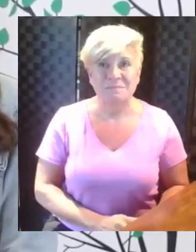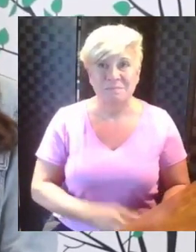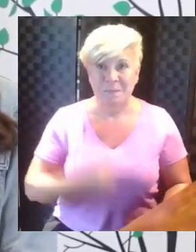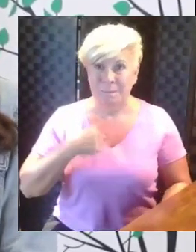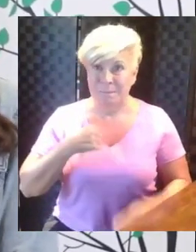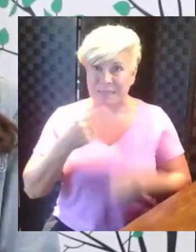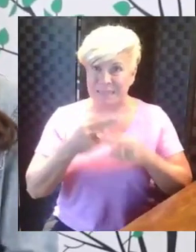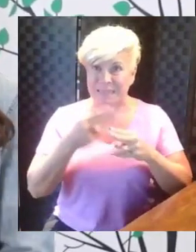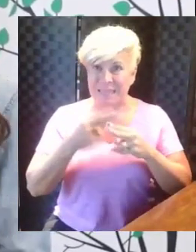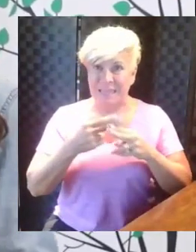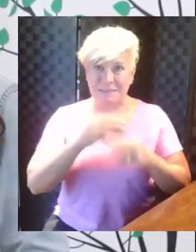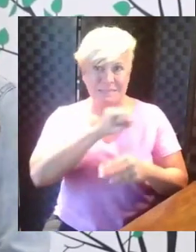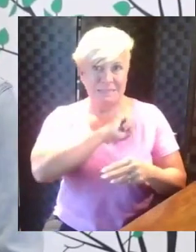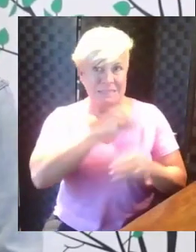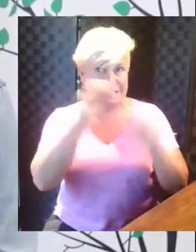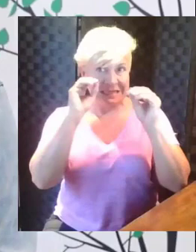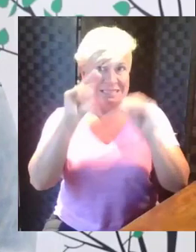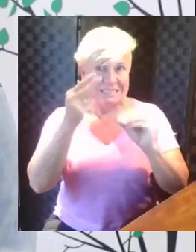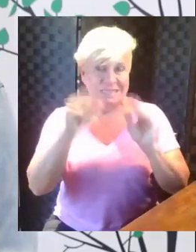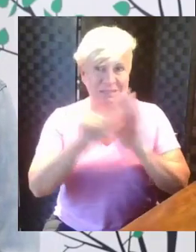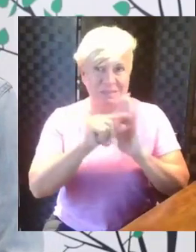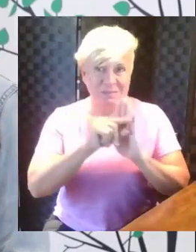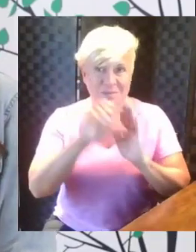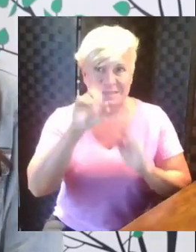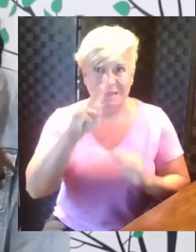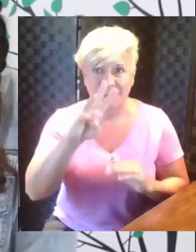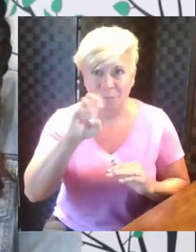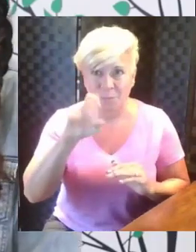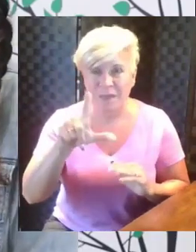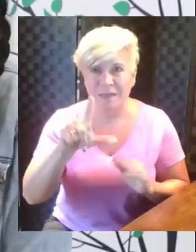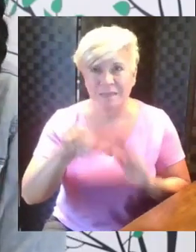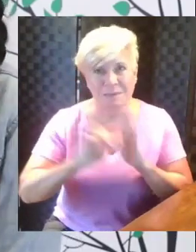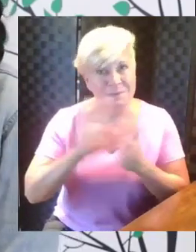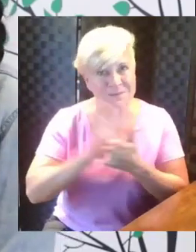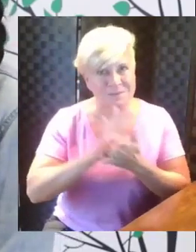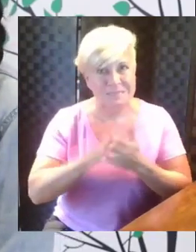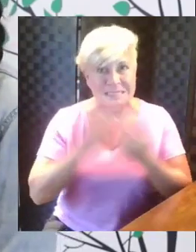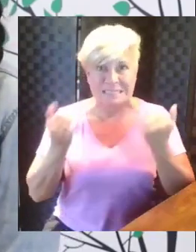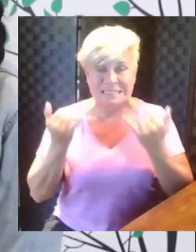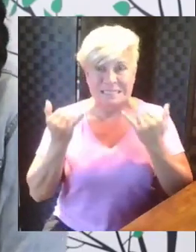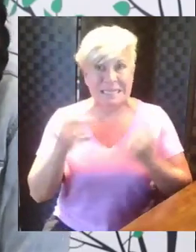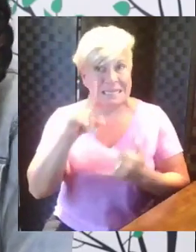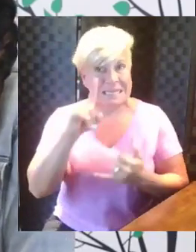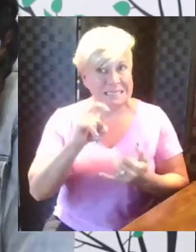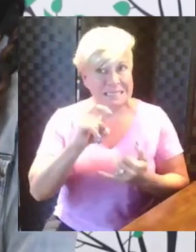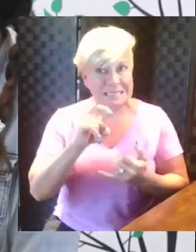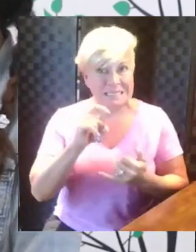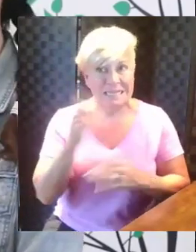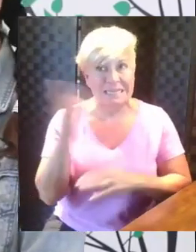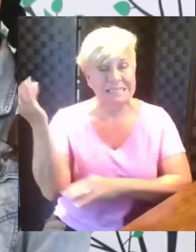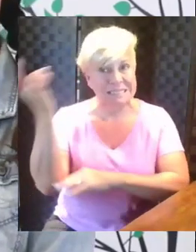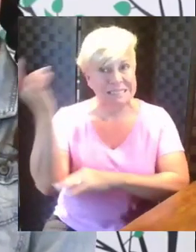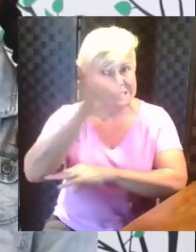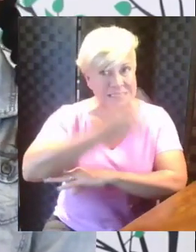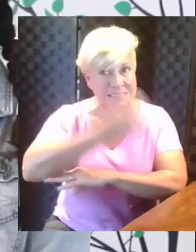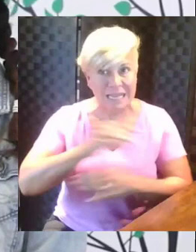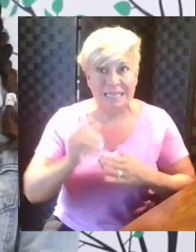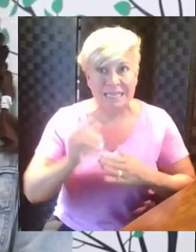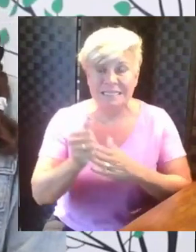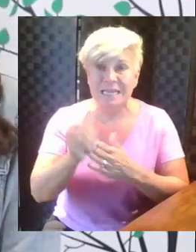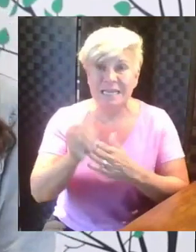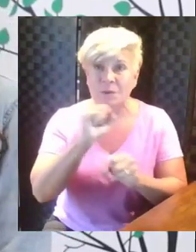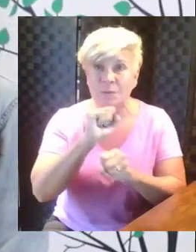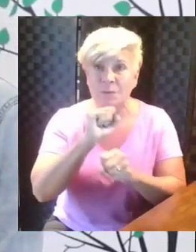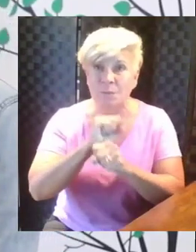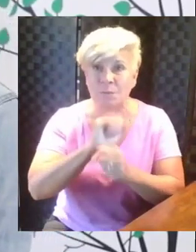name is Mrs. Smithy. I teach second grade at Stockwell Elementary. And today you're going to need your Day 8 guided worksheet and a